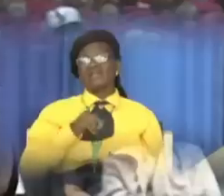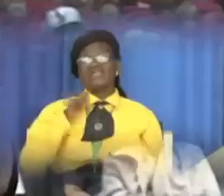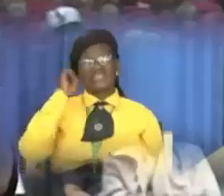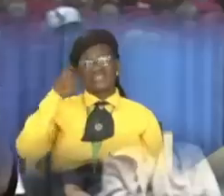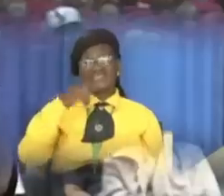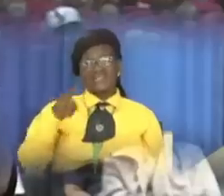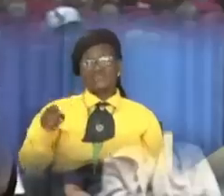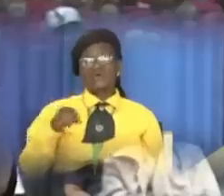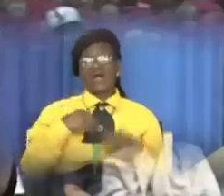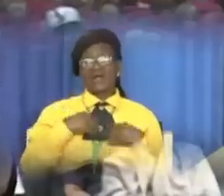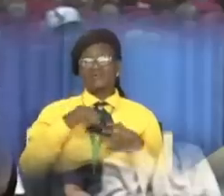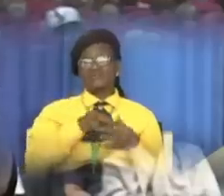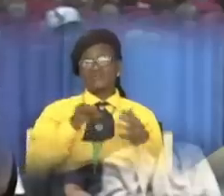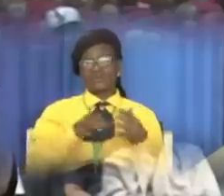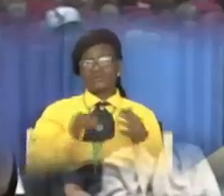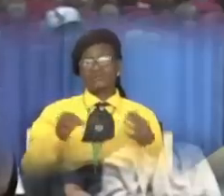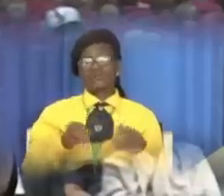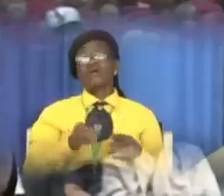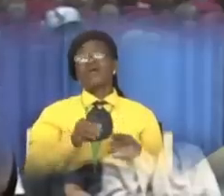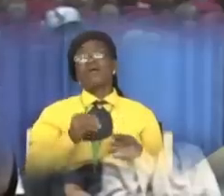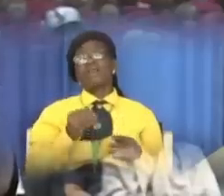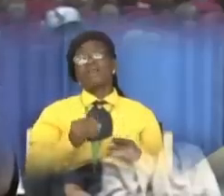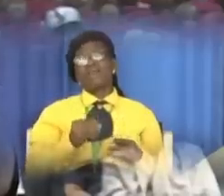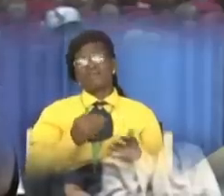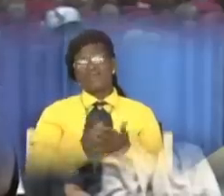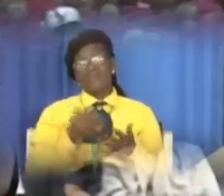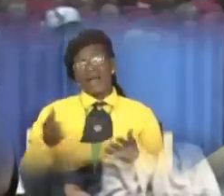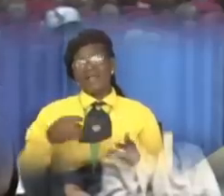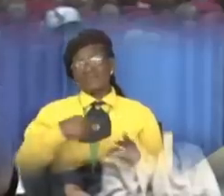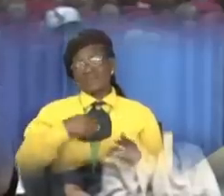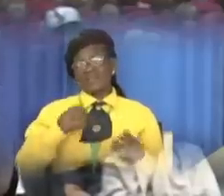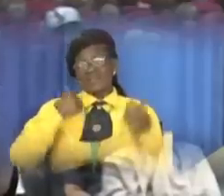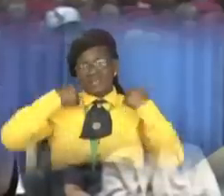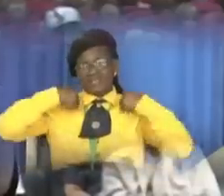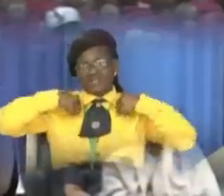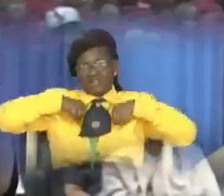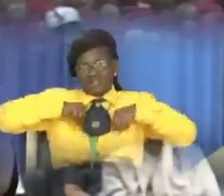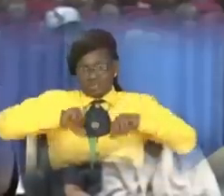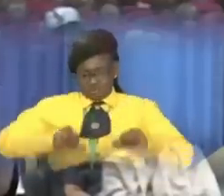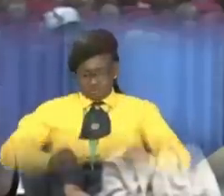a suit, or a tape recorder."